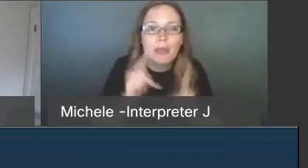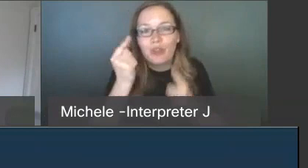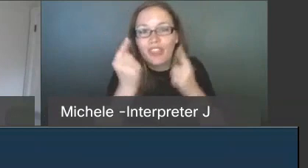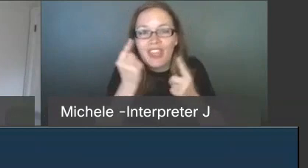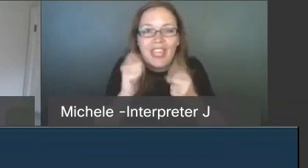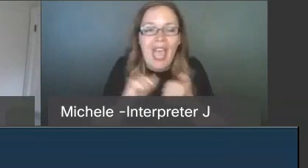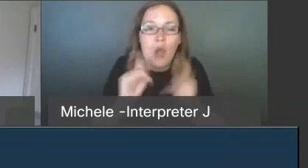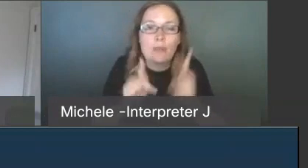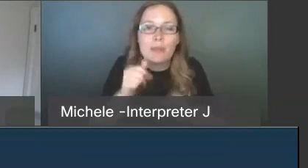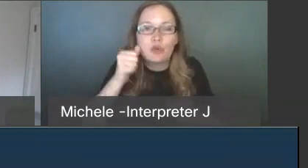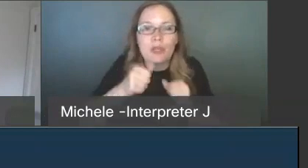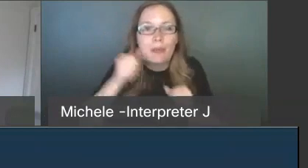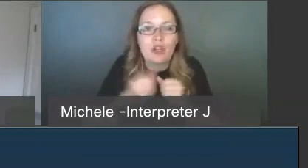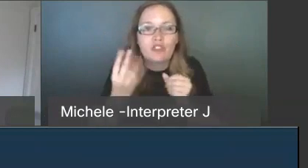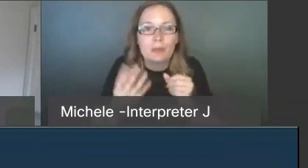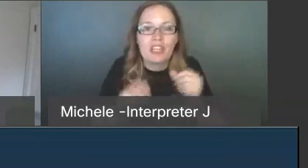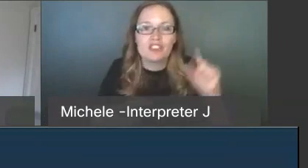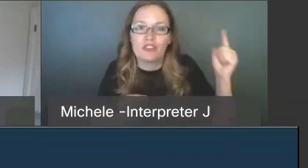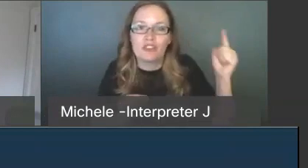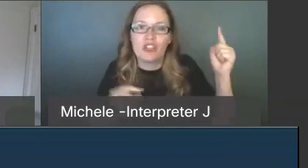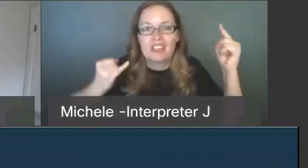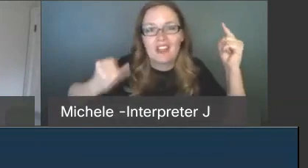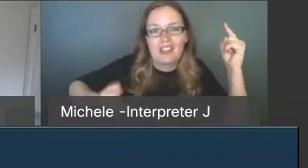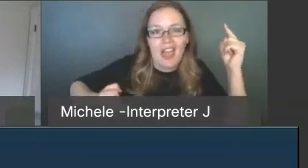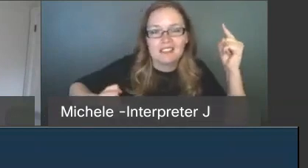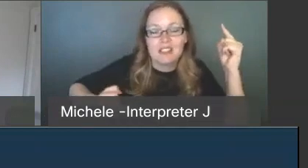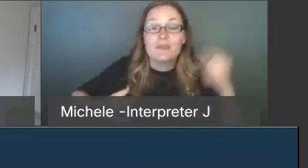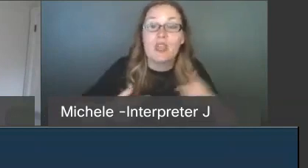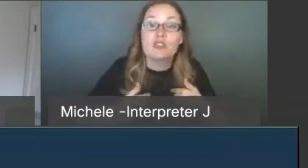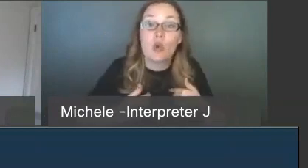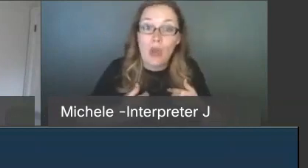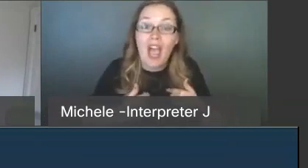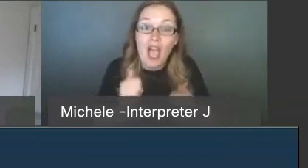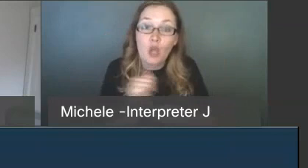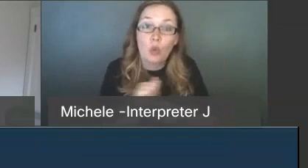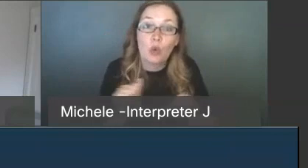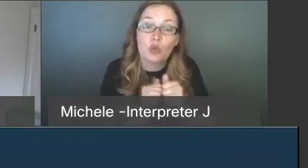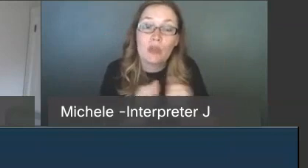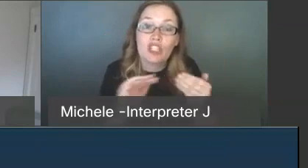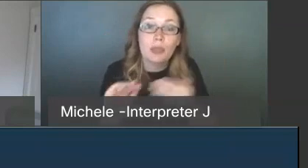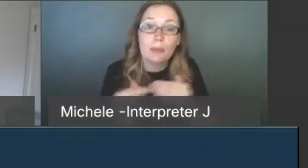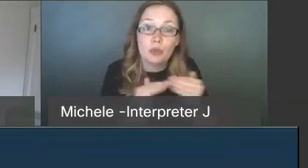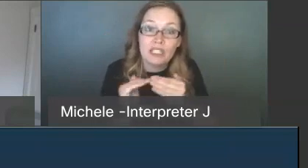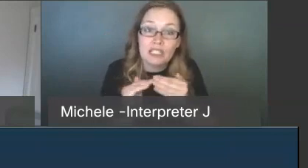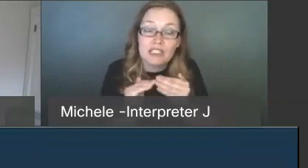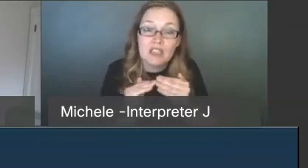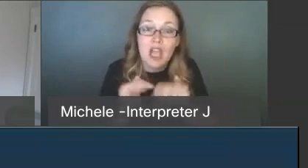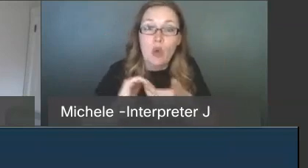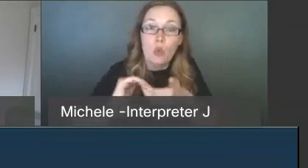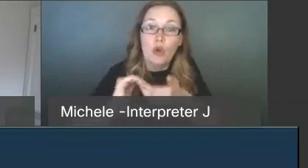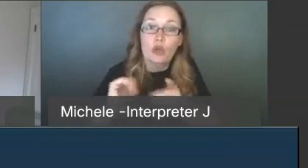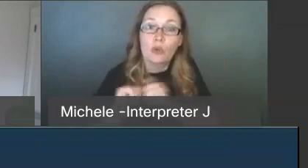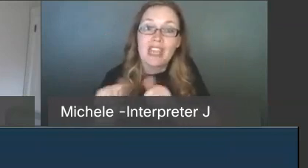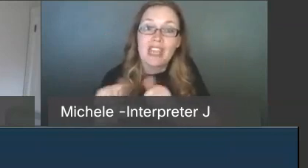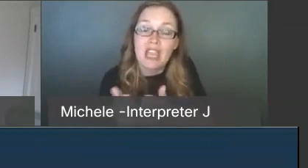people remember information. So I really like when I do work with communities and agencies to